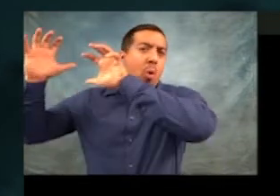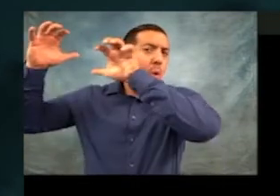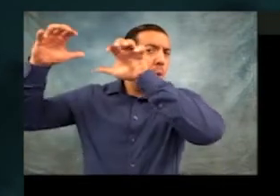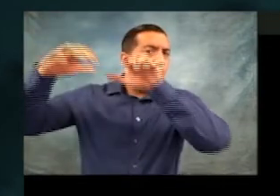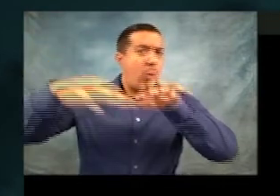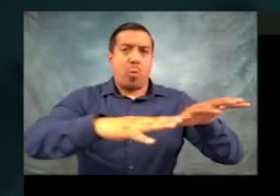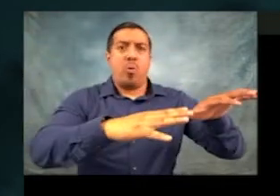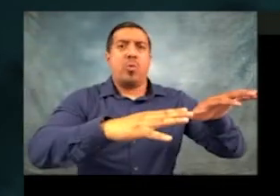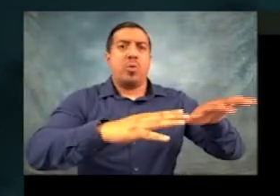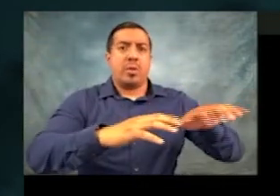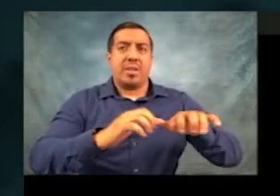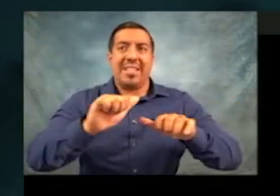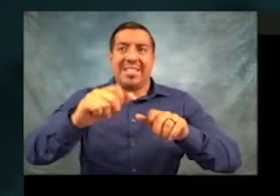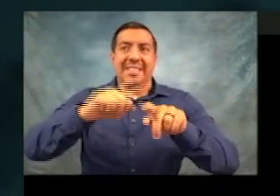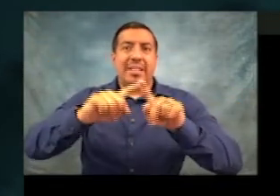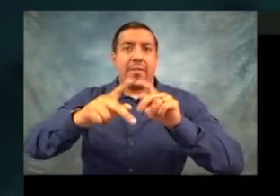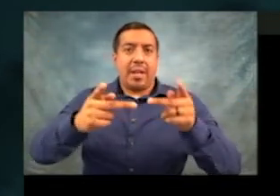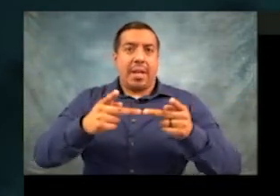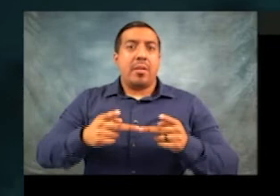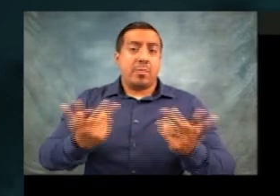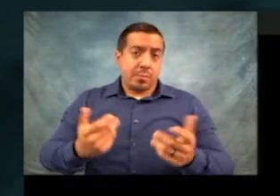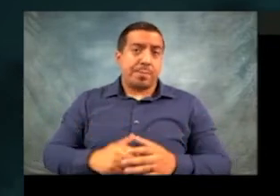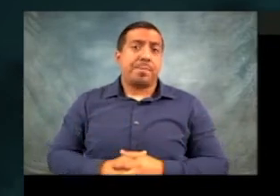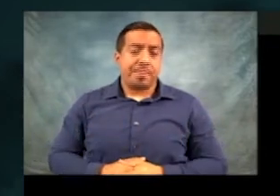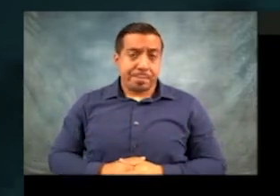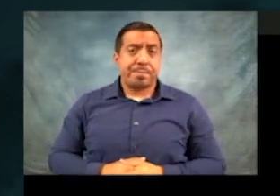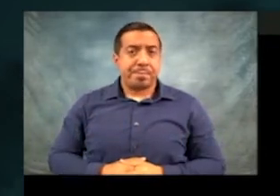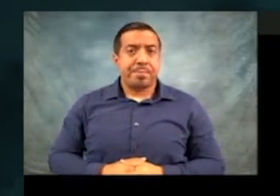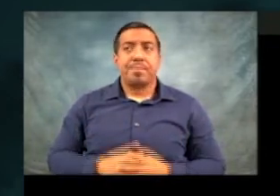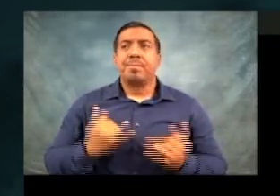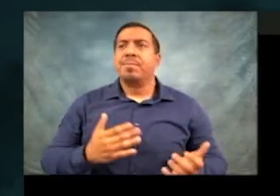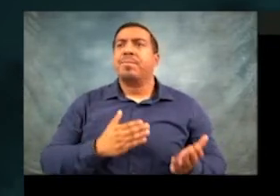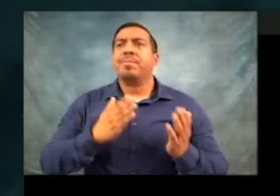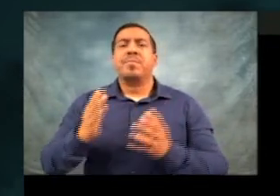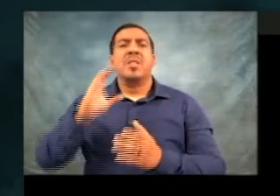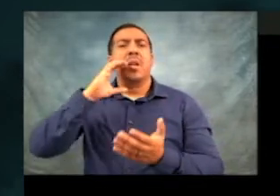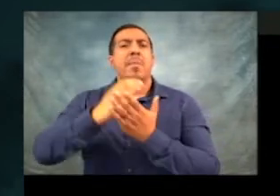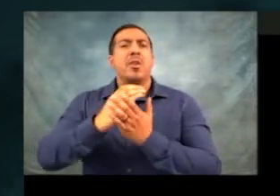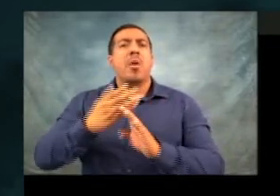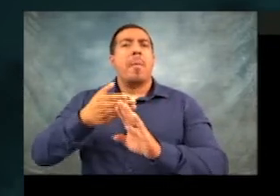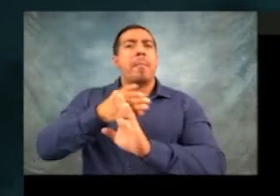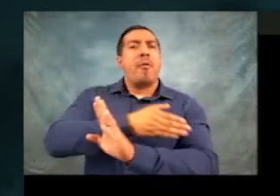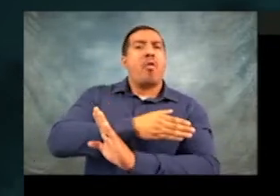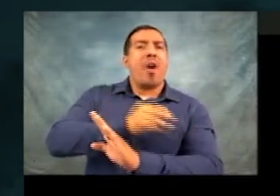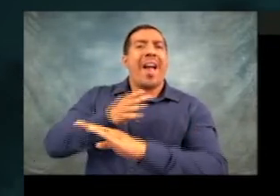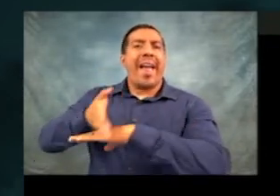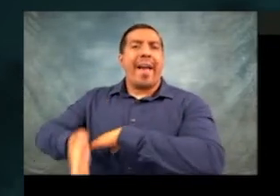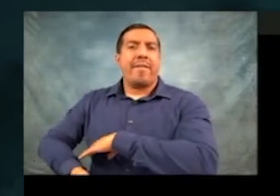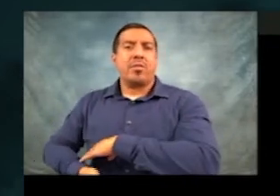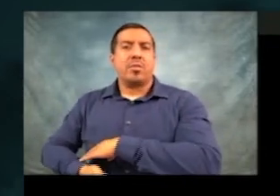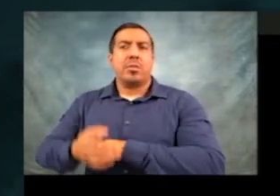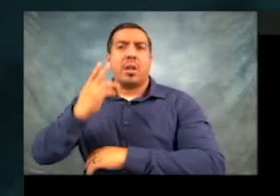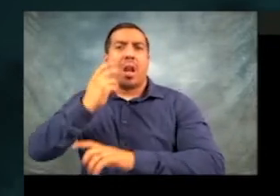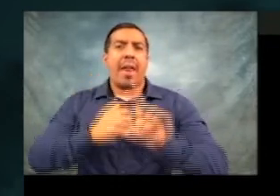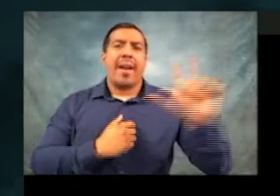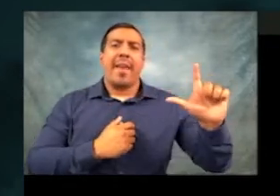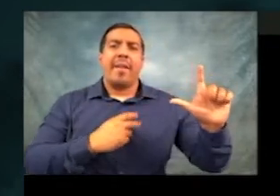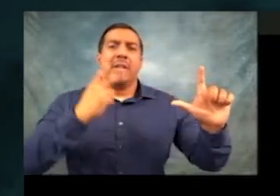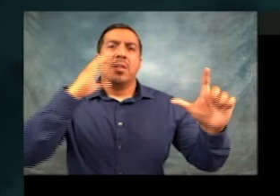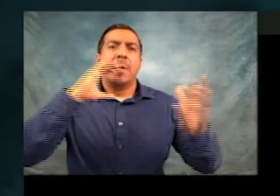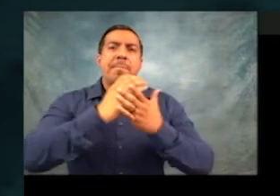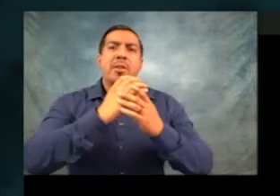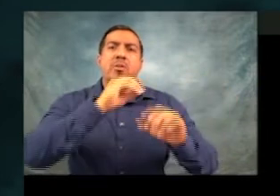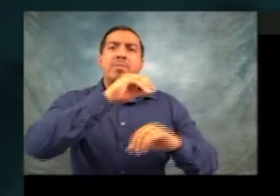inundates populated areas. So this is a before and after. So on the left is a shot